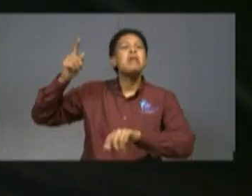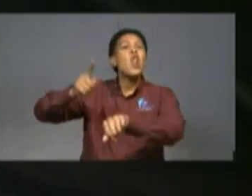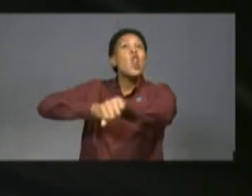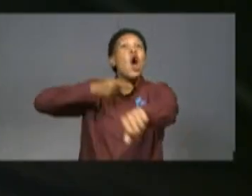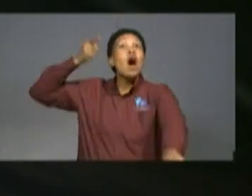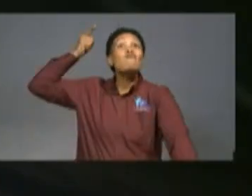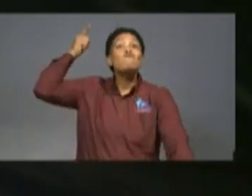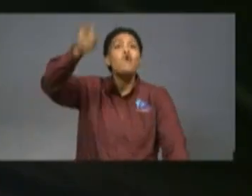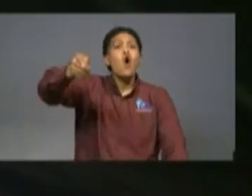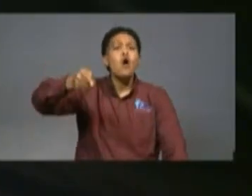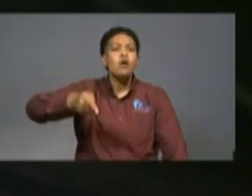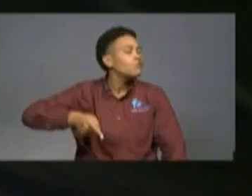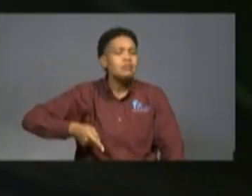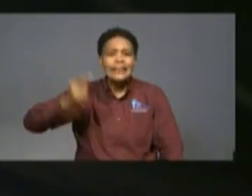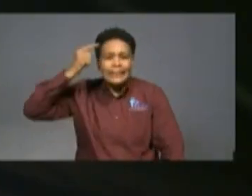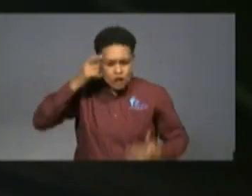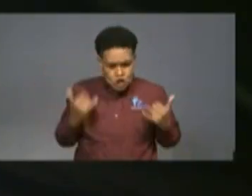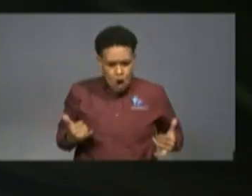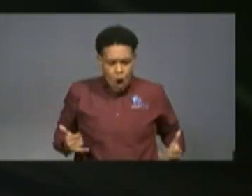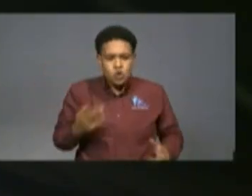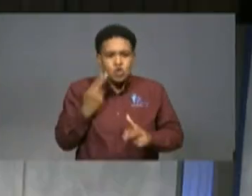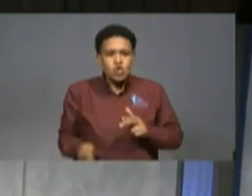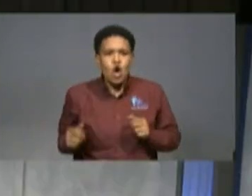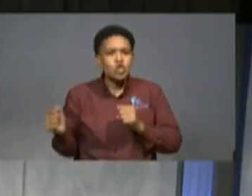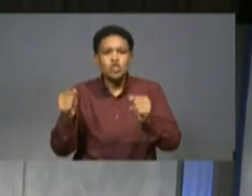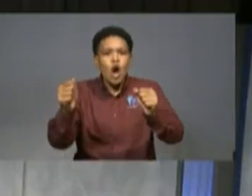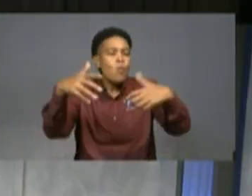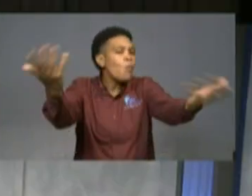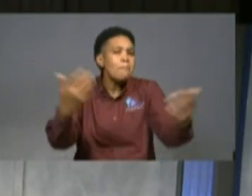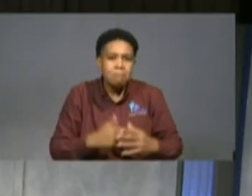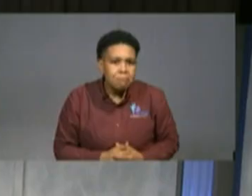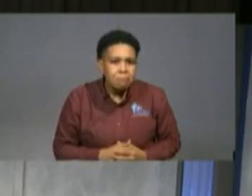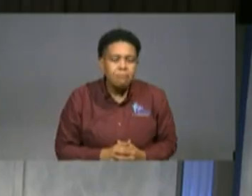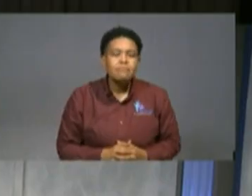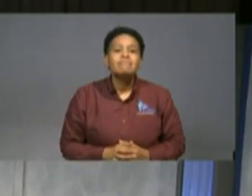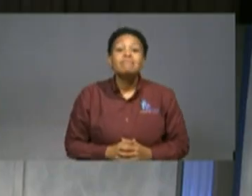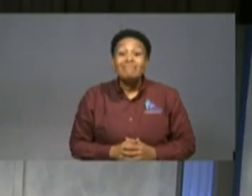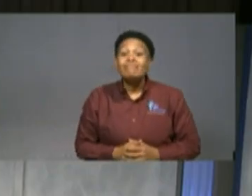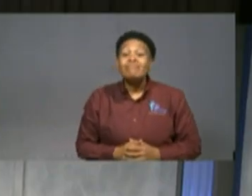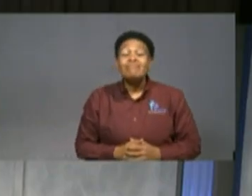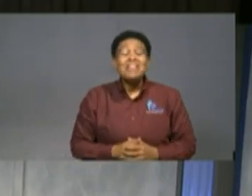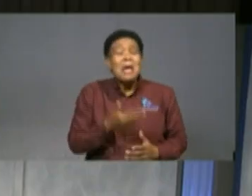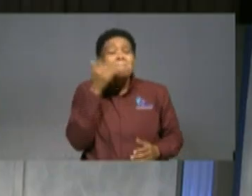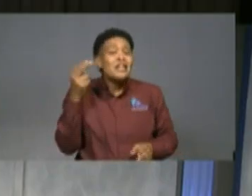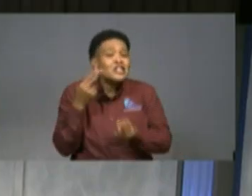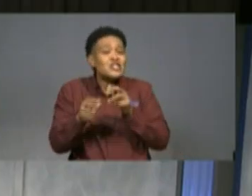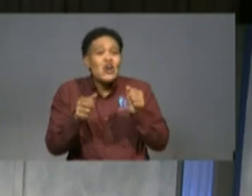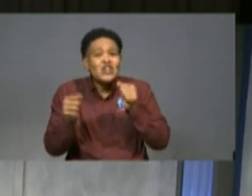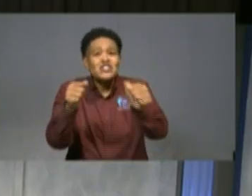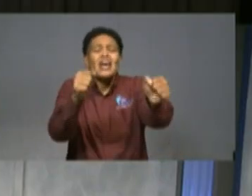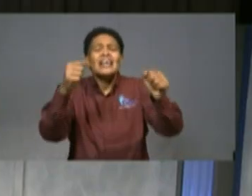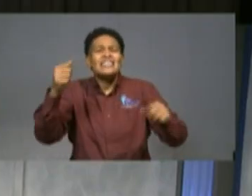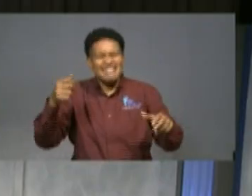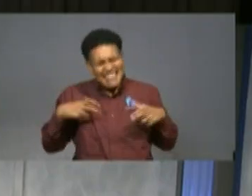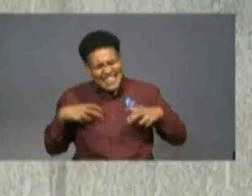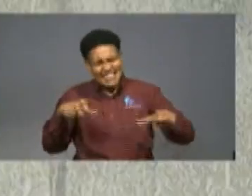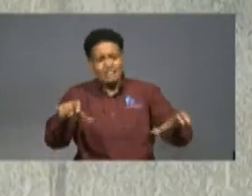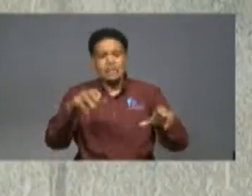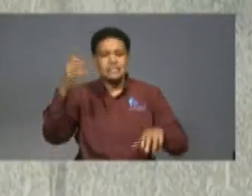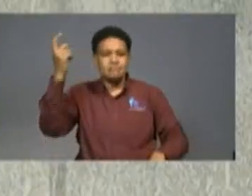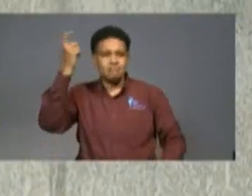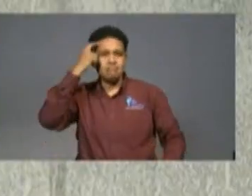a better short-term strategy to tackle crime? The better short-term strategy is to invest in sensible, intelligent